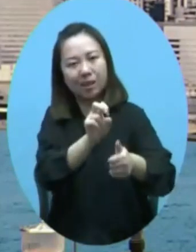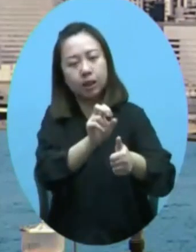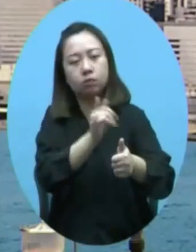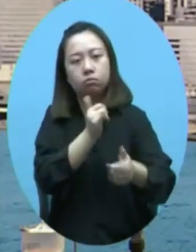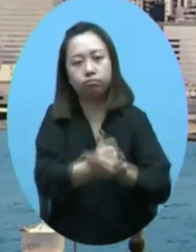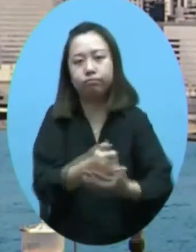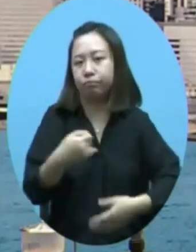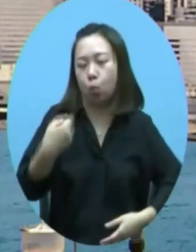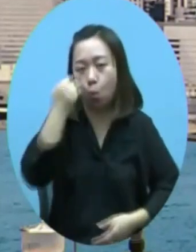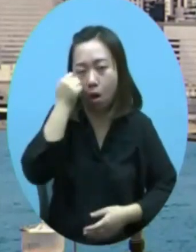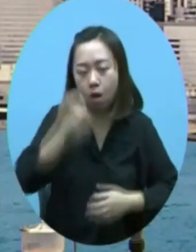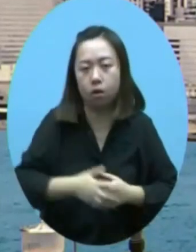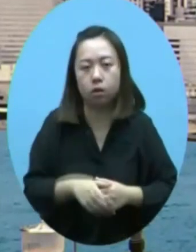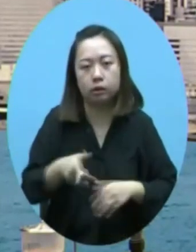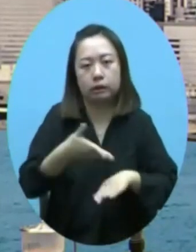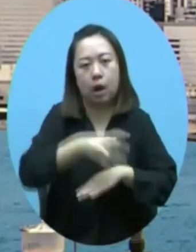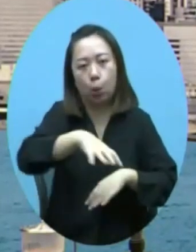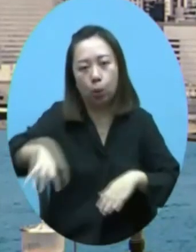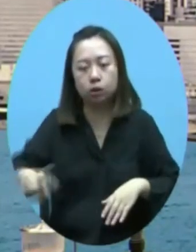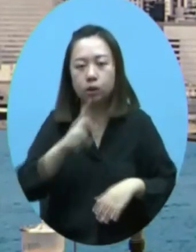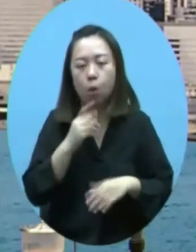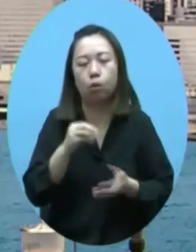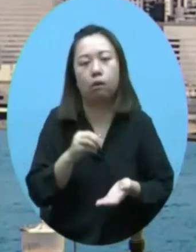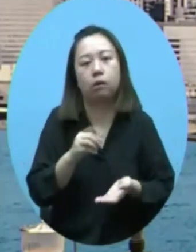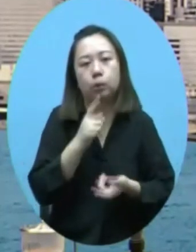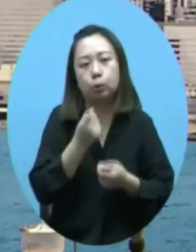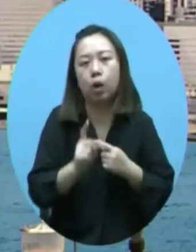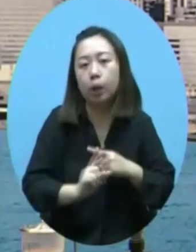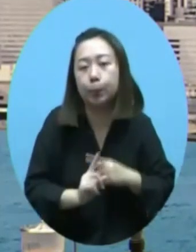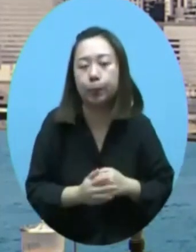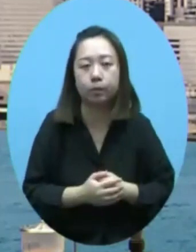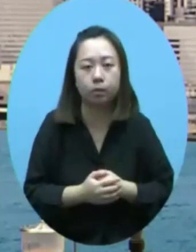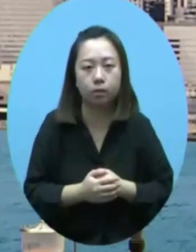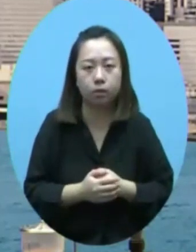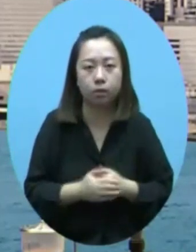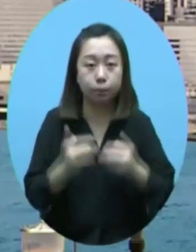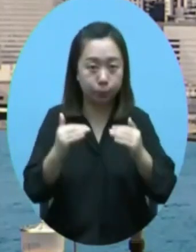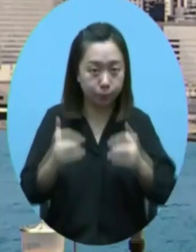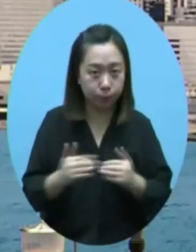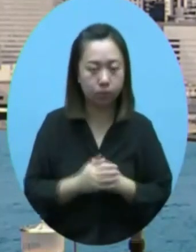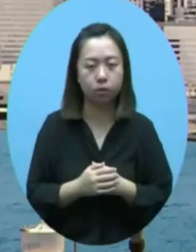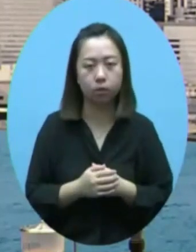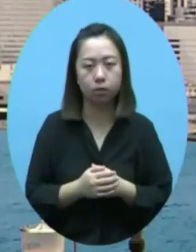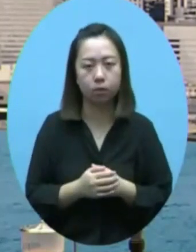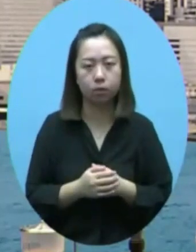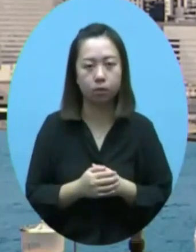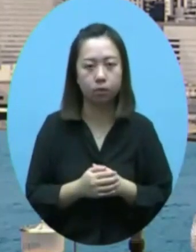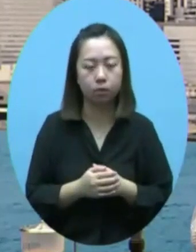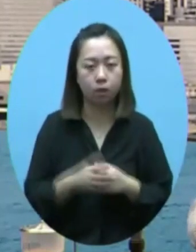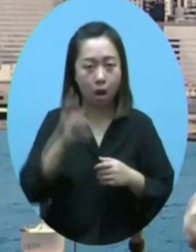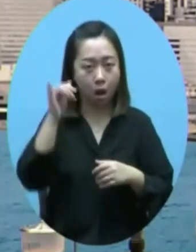for us to hold them or to trace them, and that could pose a certain amount of risk.